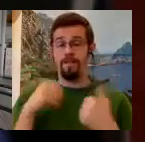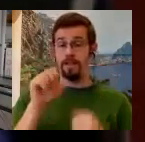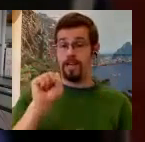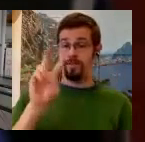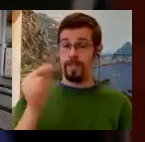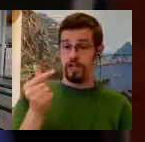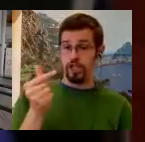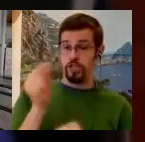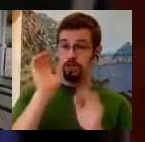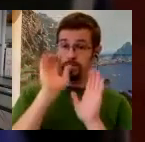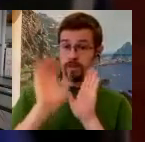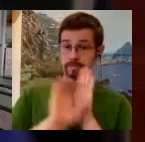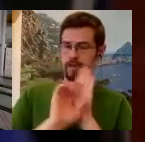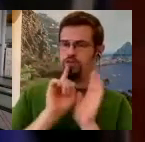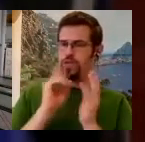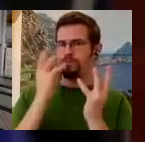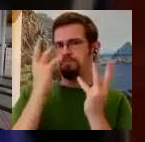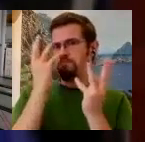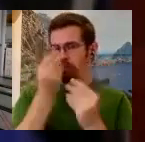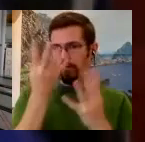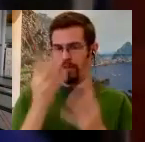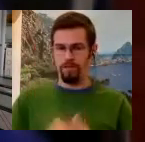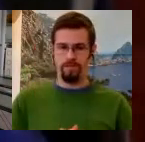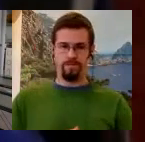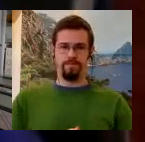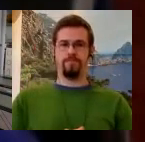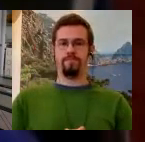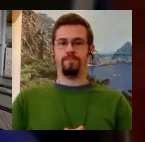look beautiful, I think.